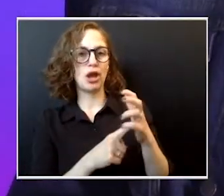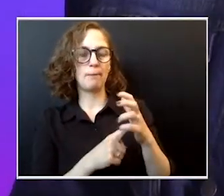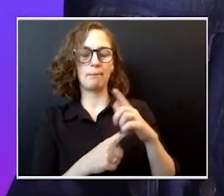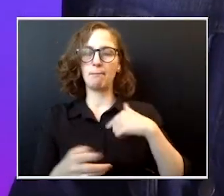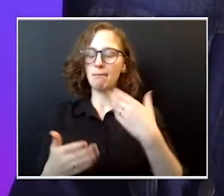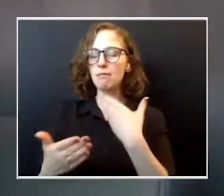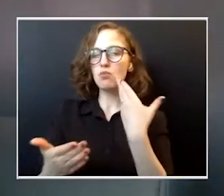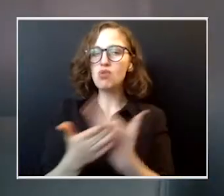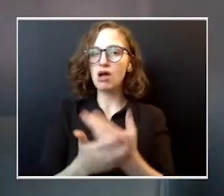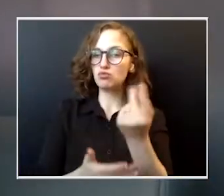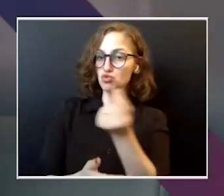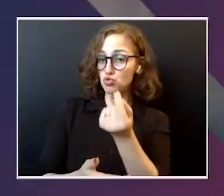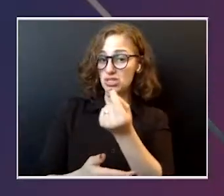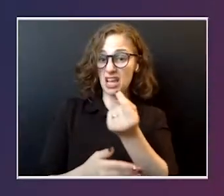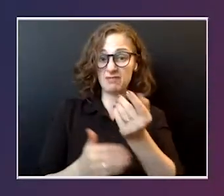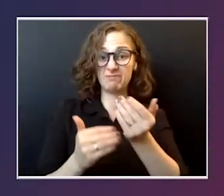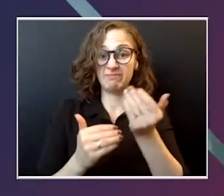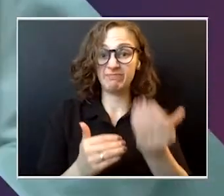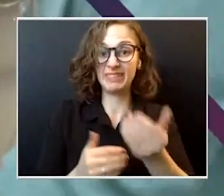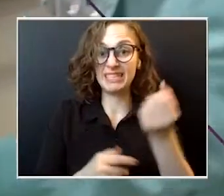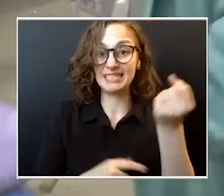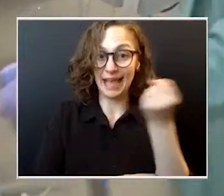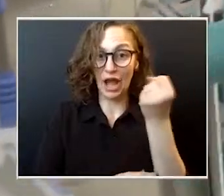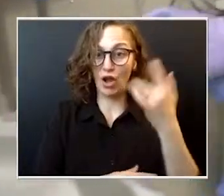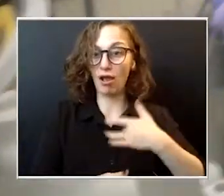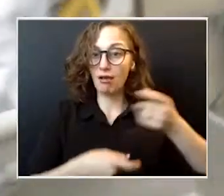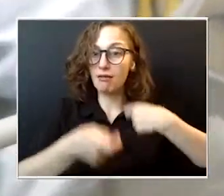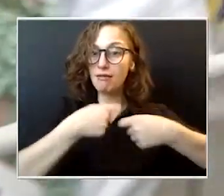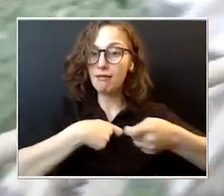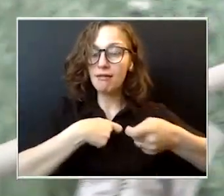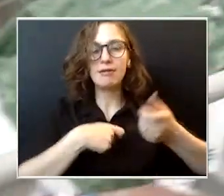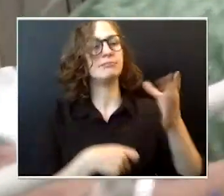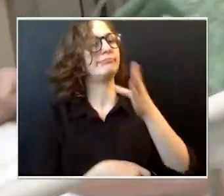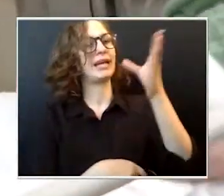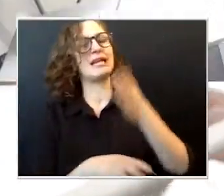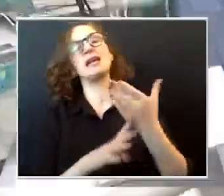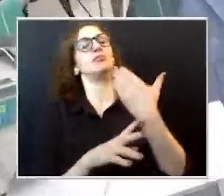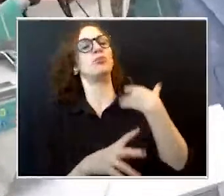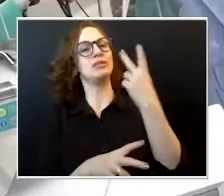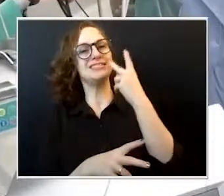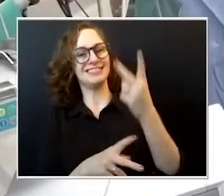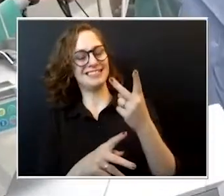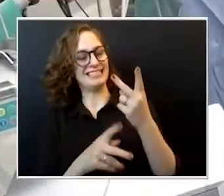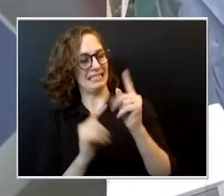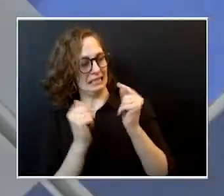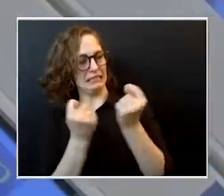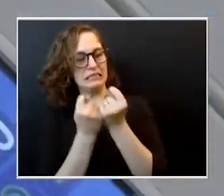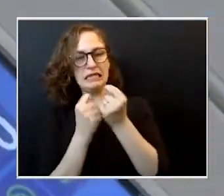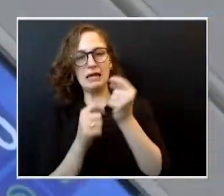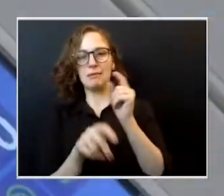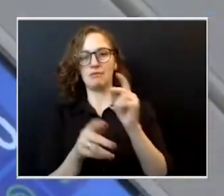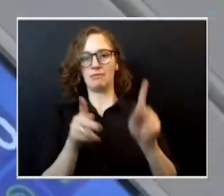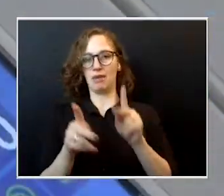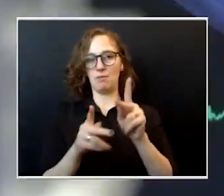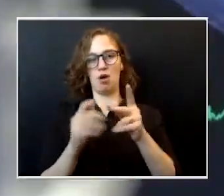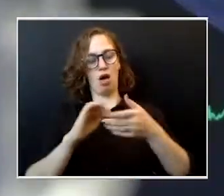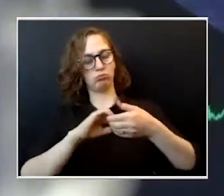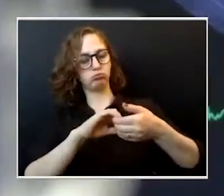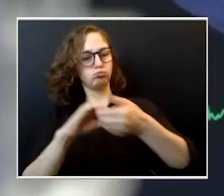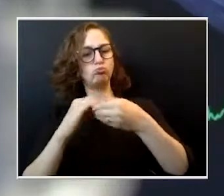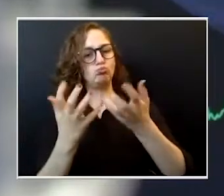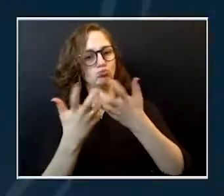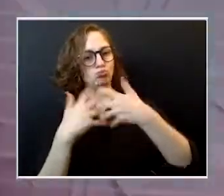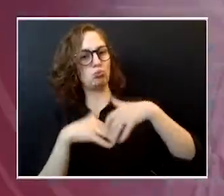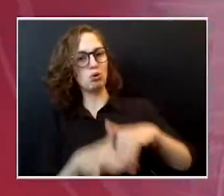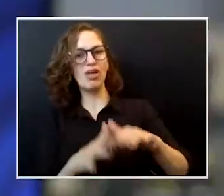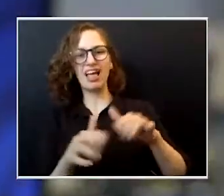I had a heart in me. I have never seen a group of people work together so good as this team of heart specialists. I mean, it's